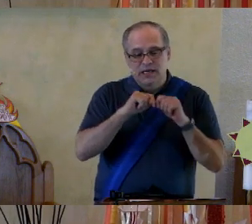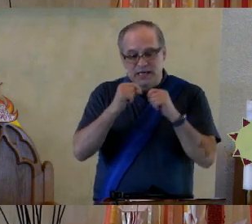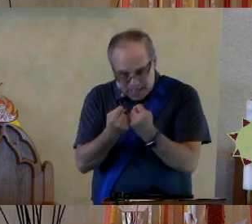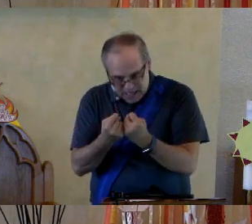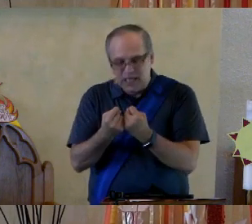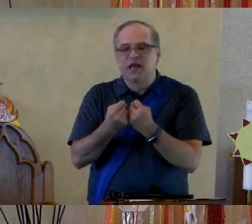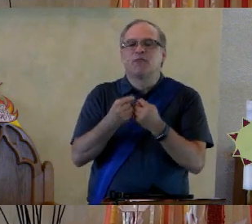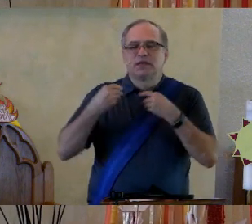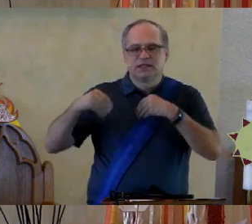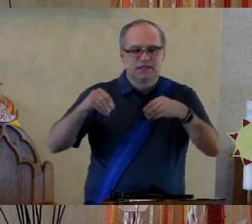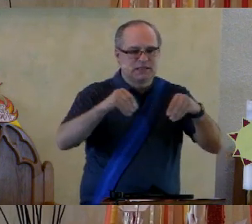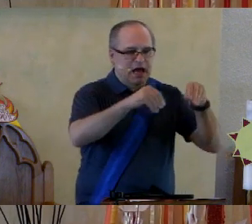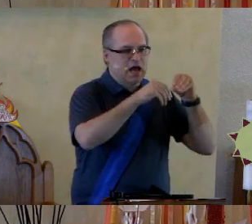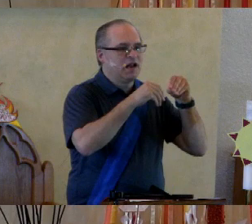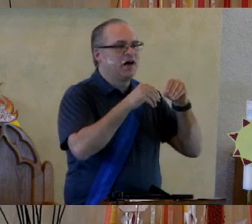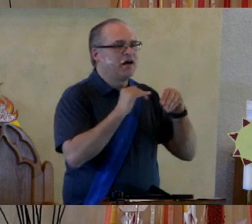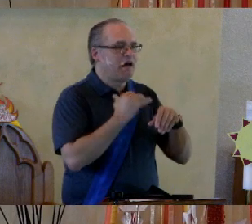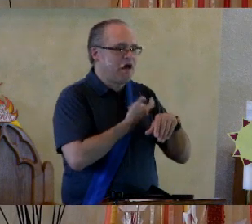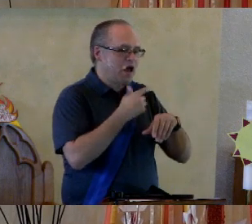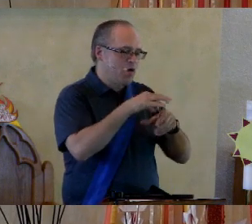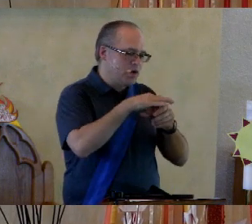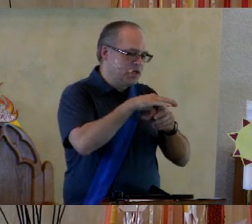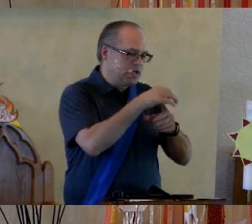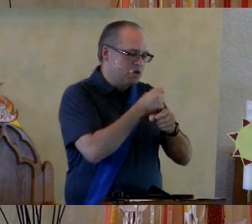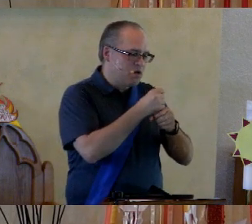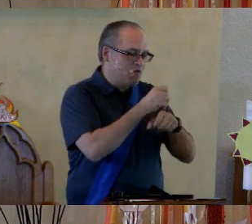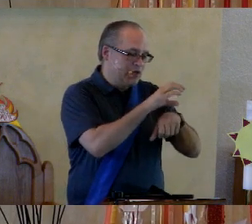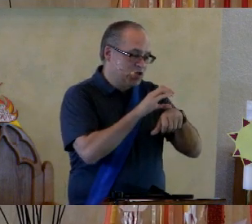so please reach out to them if you want to purchase some.